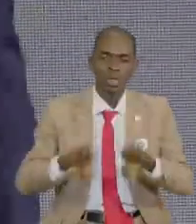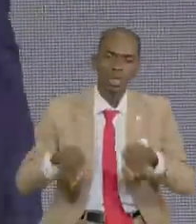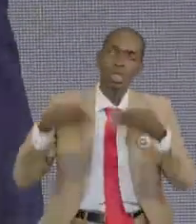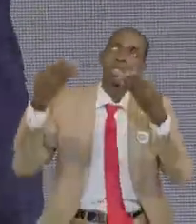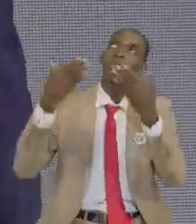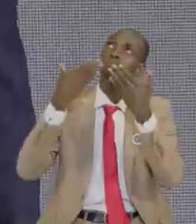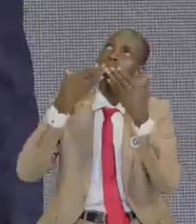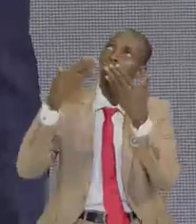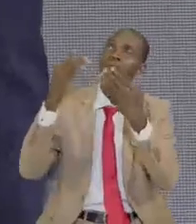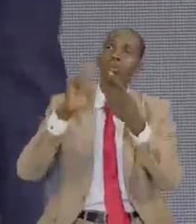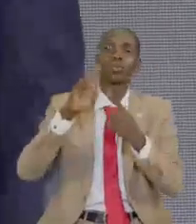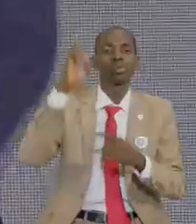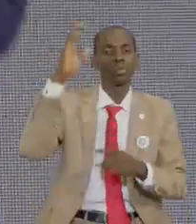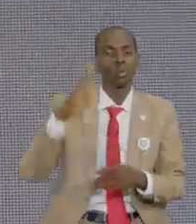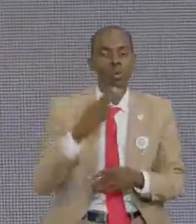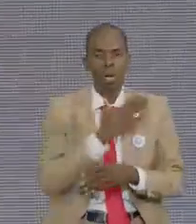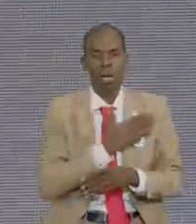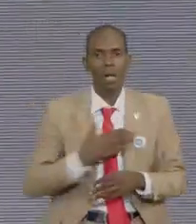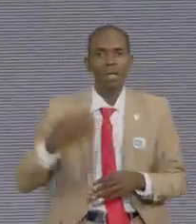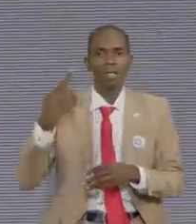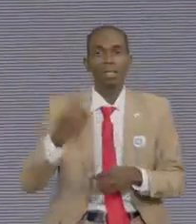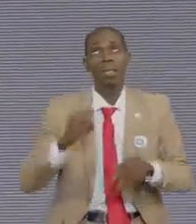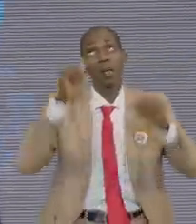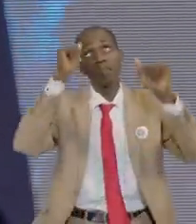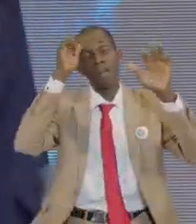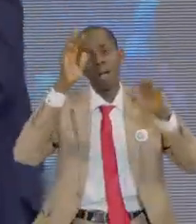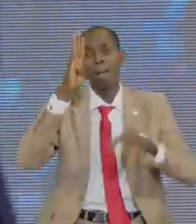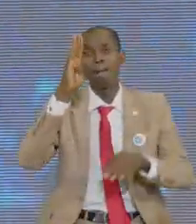by the and the Father by Him.